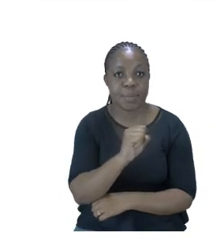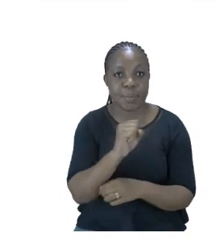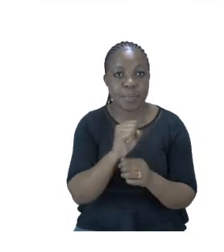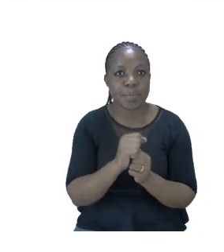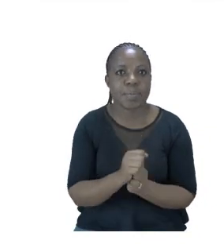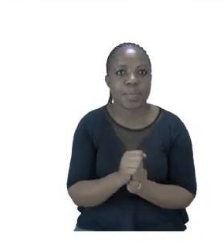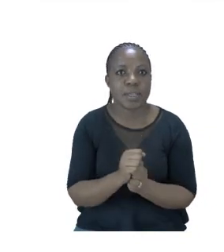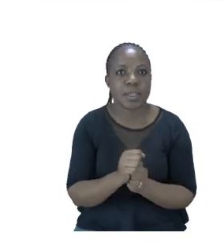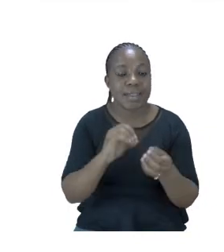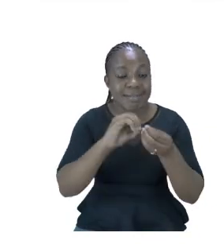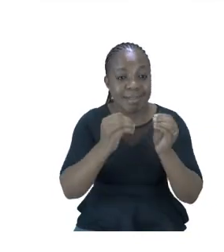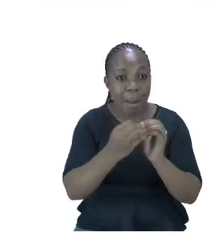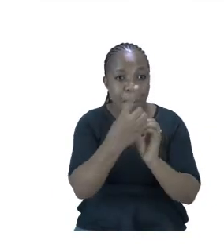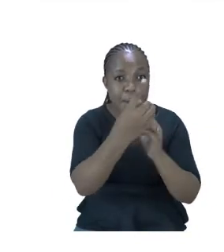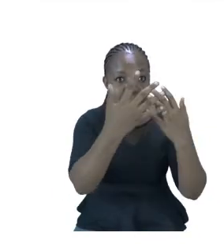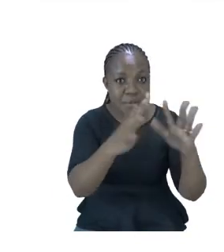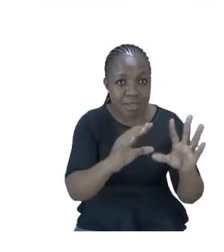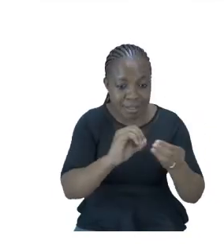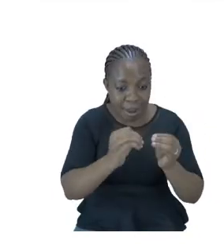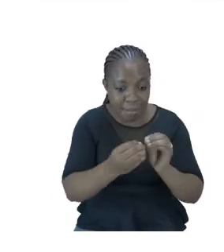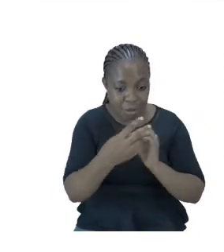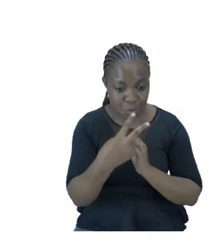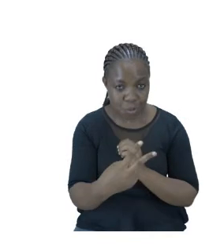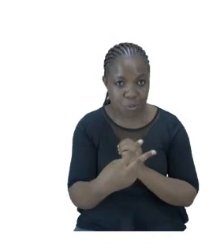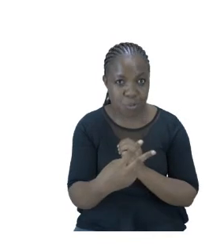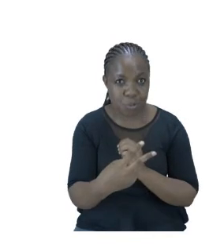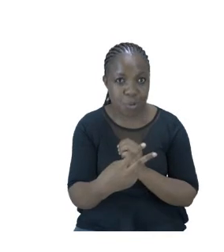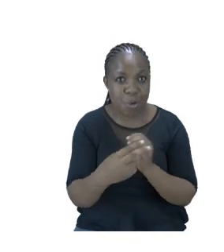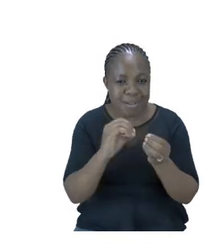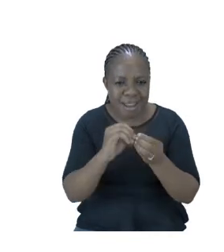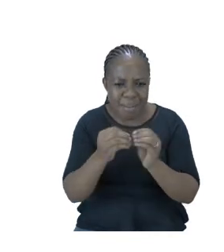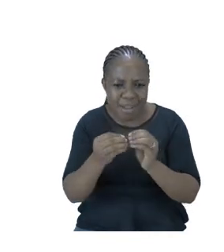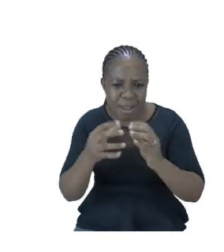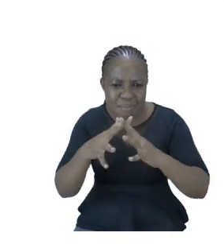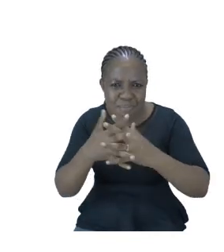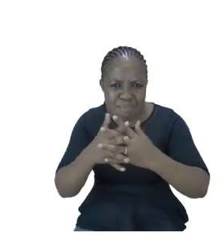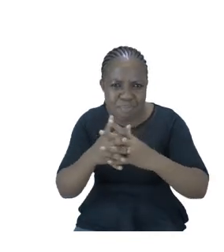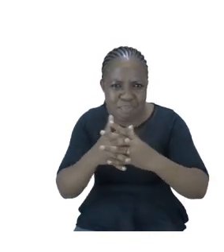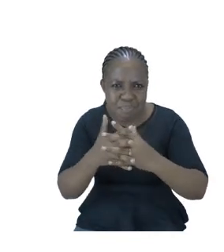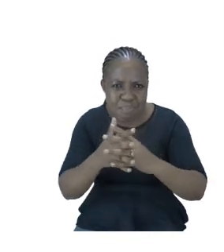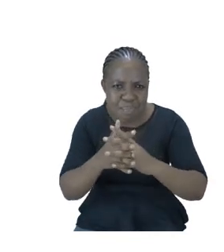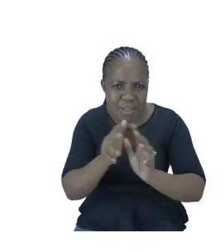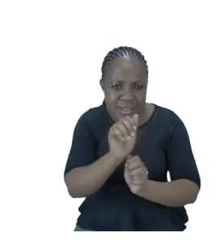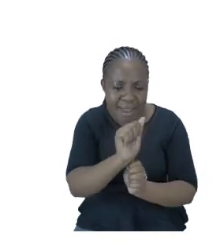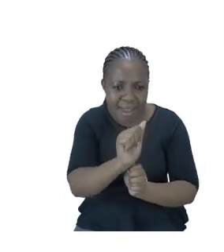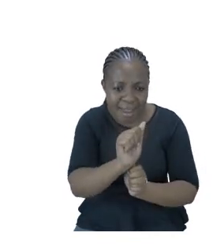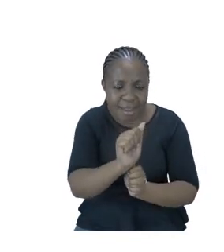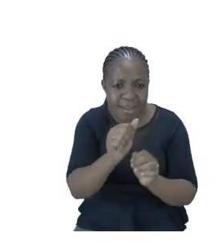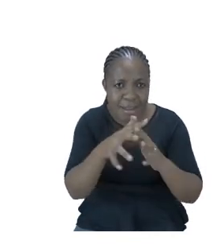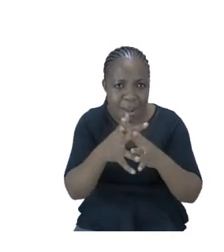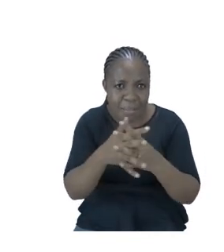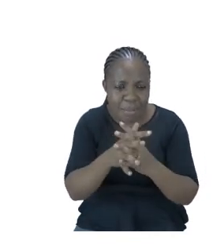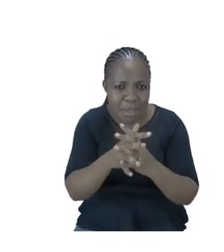to arrange numbers from small to big. Now you need to take a very good look